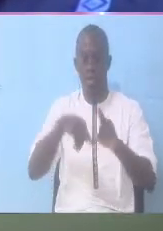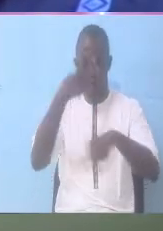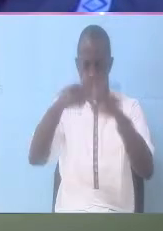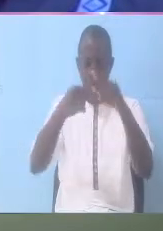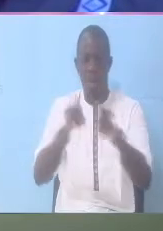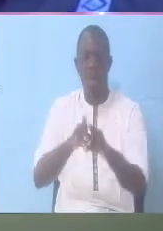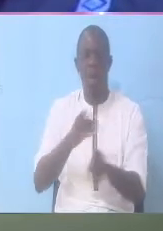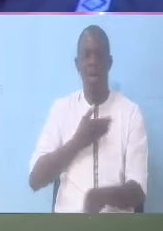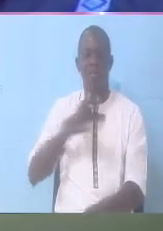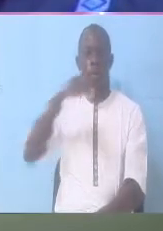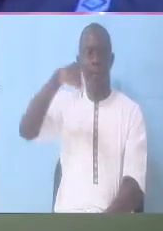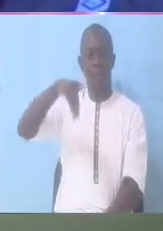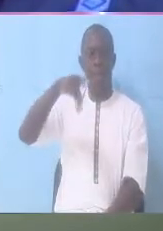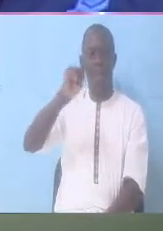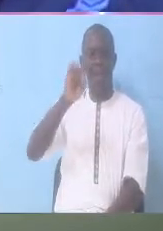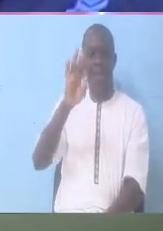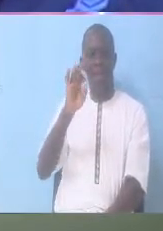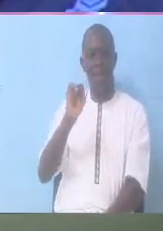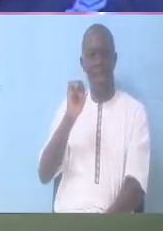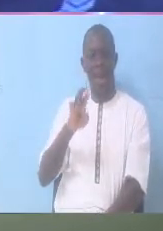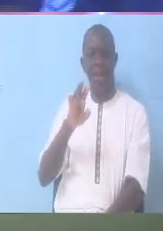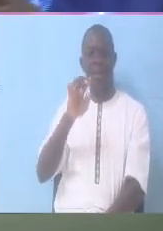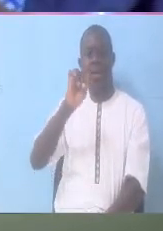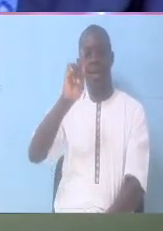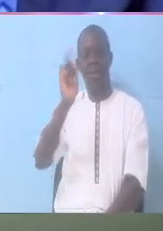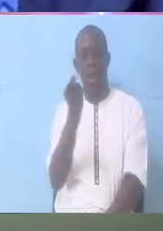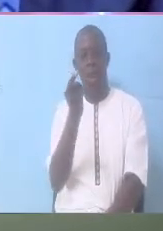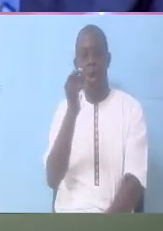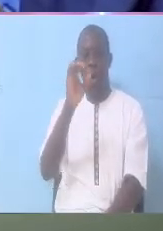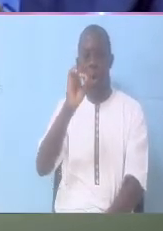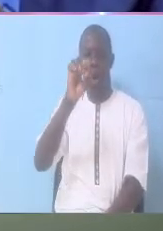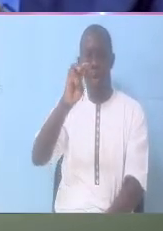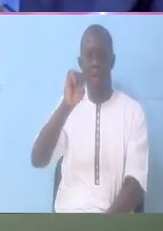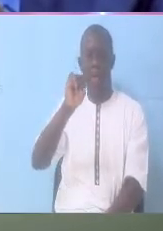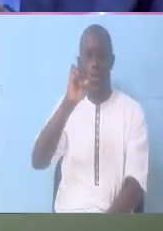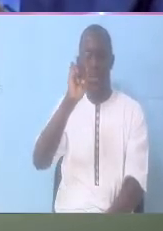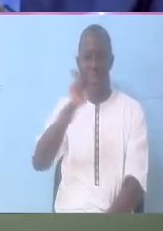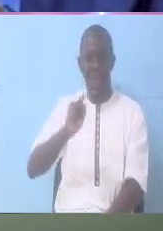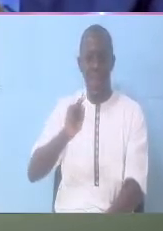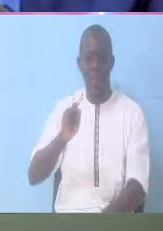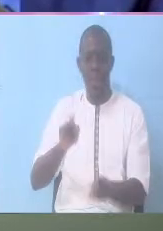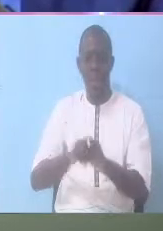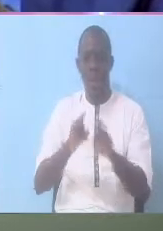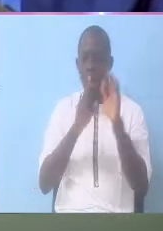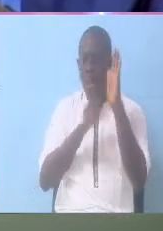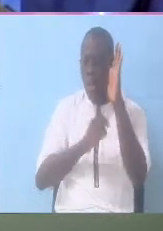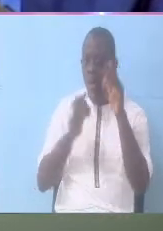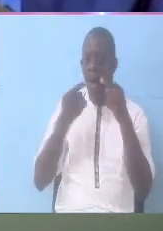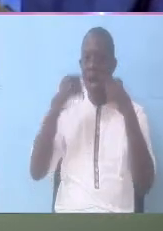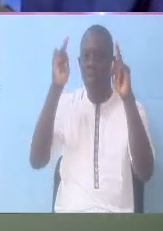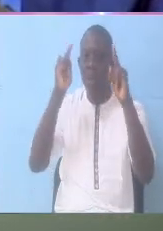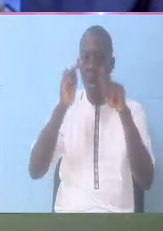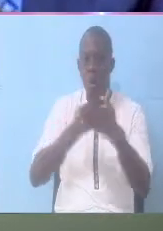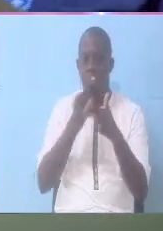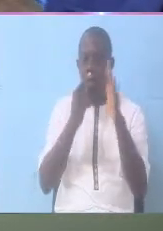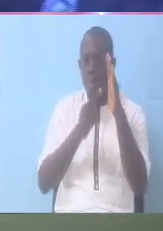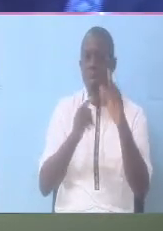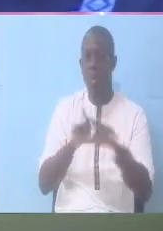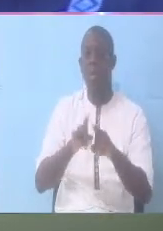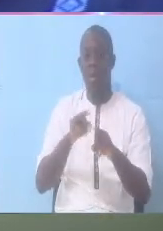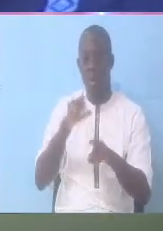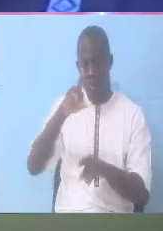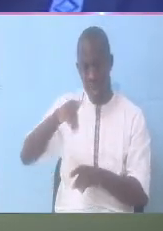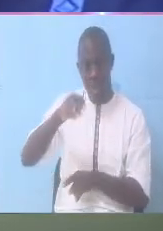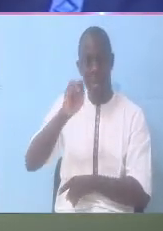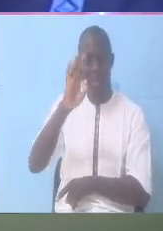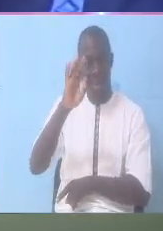Peter Gomez, Radio Gambia. No. Is it radio announcer? Or is it radio Gambia? Radio announcer, yes. Yes,